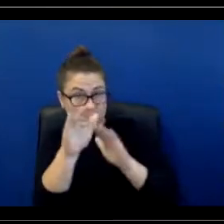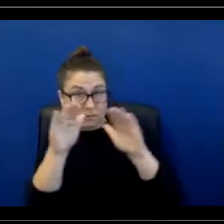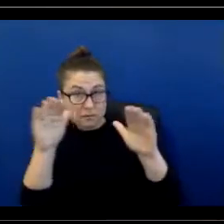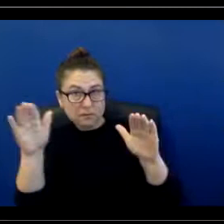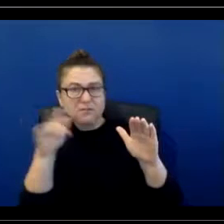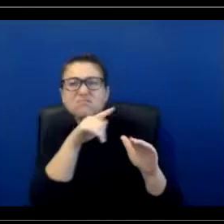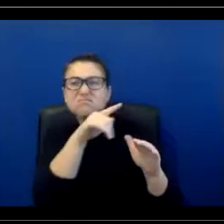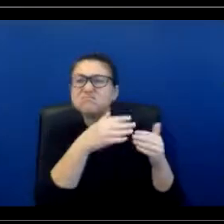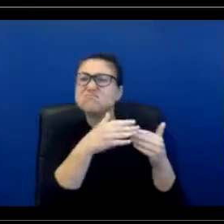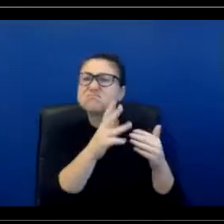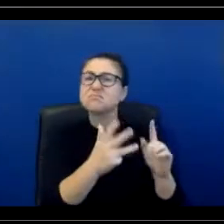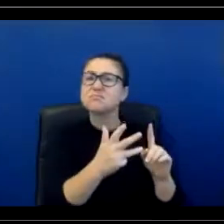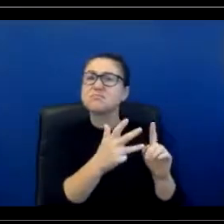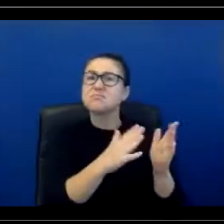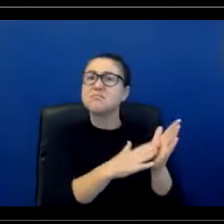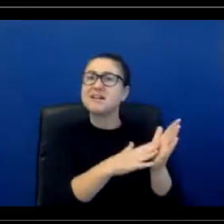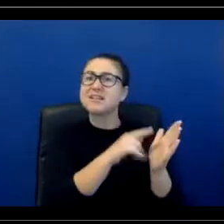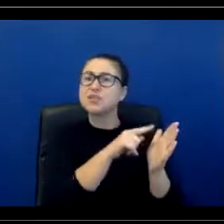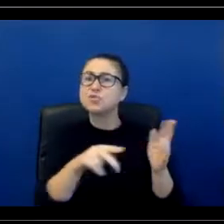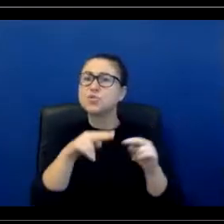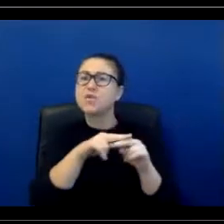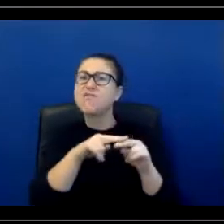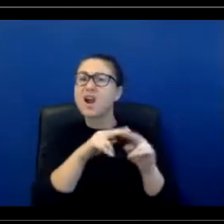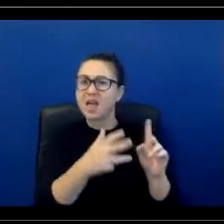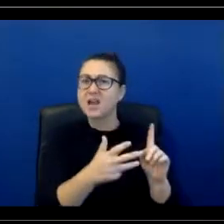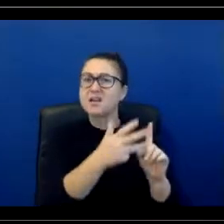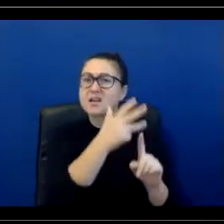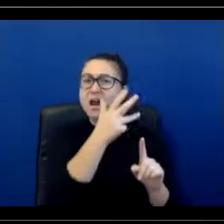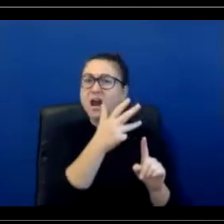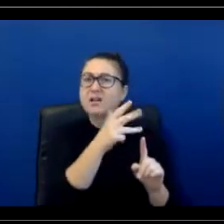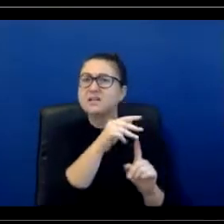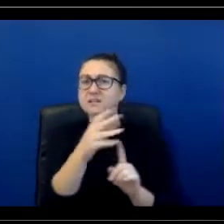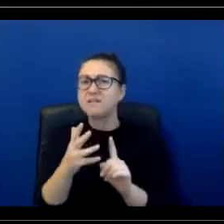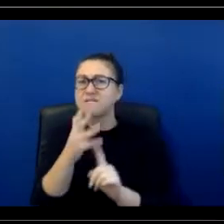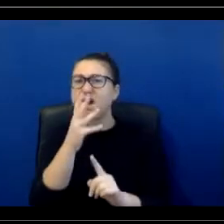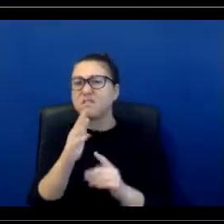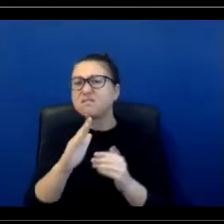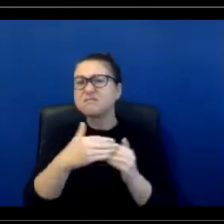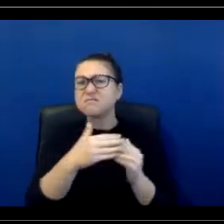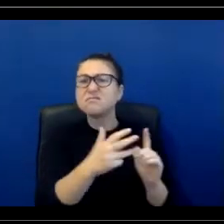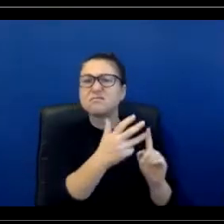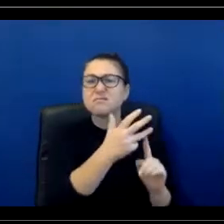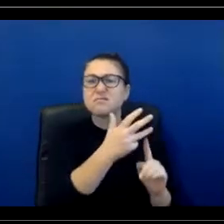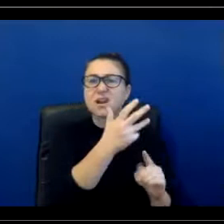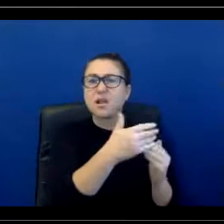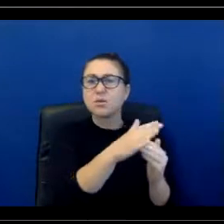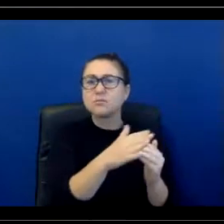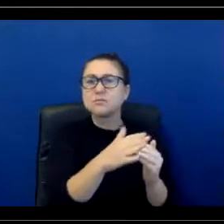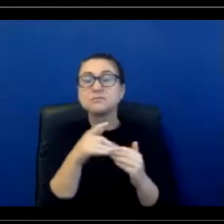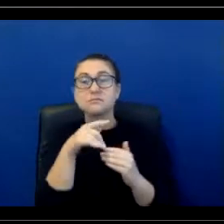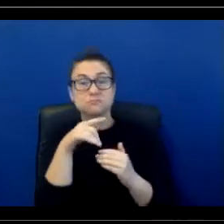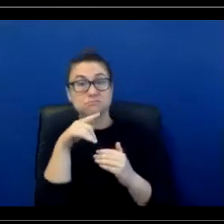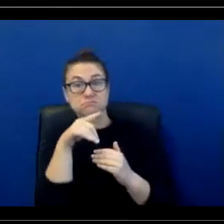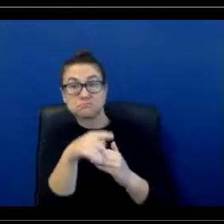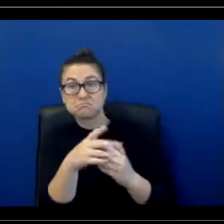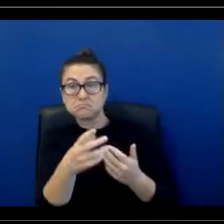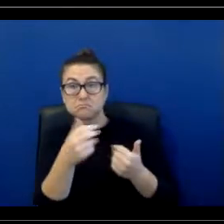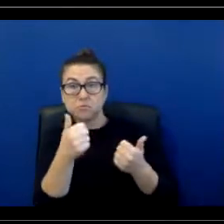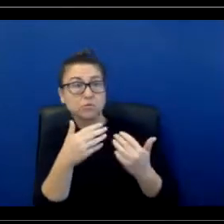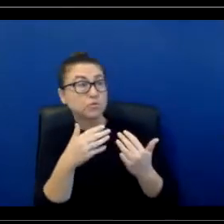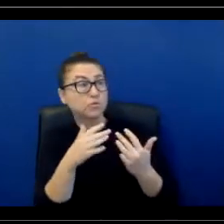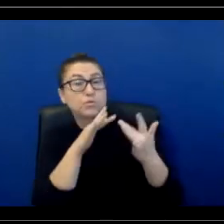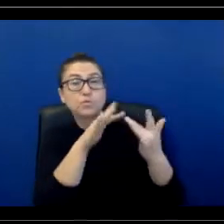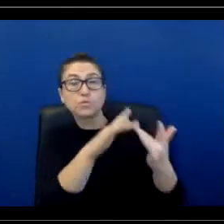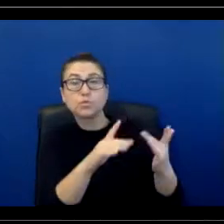PM, Monday to Friday. And that's the best way to access Legal Aid New South